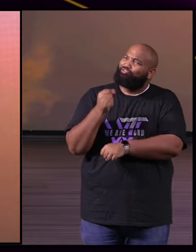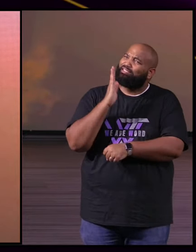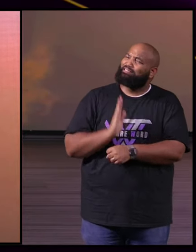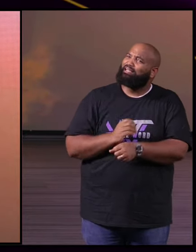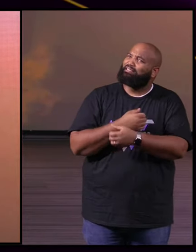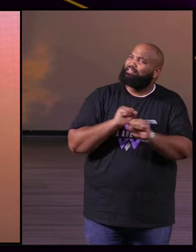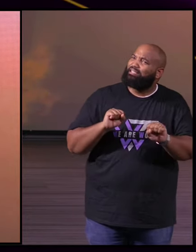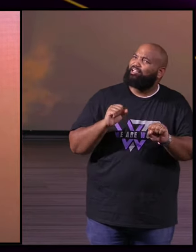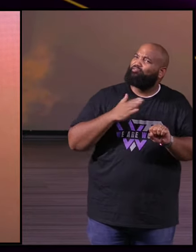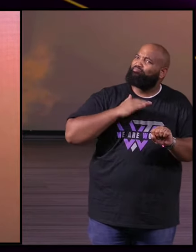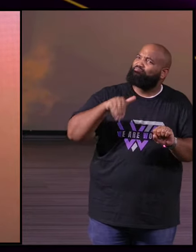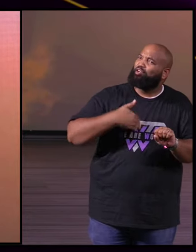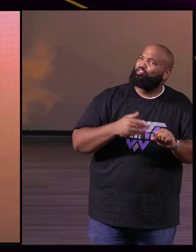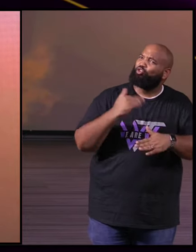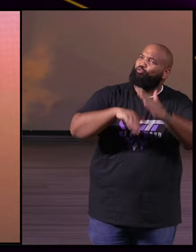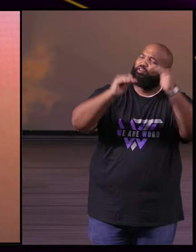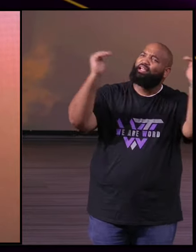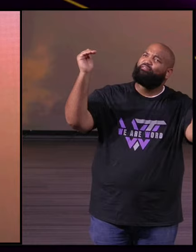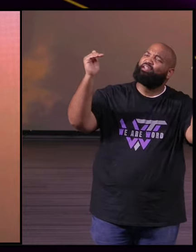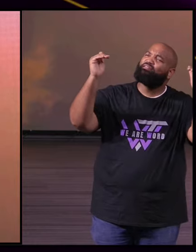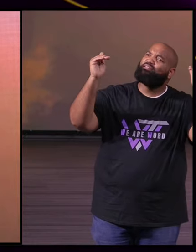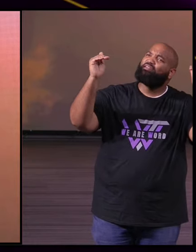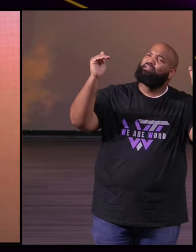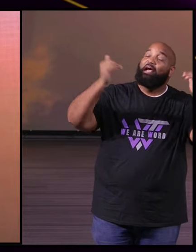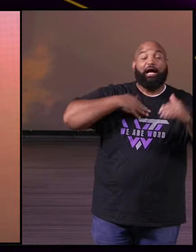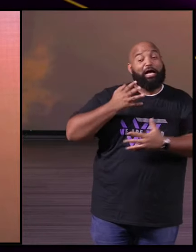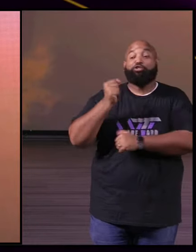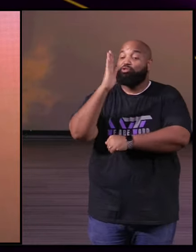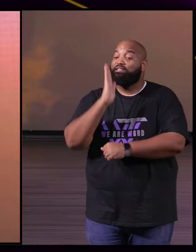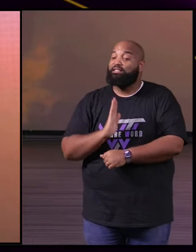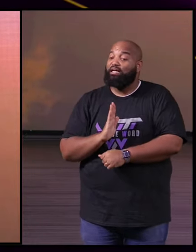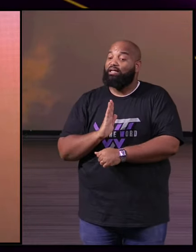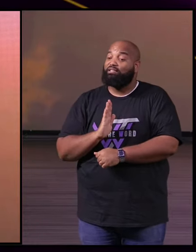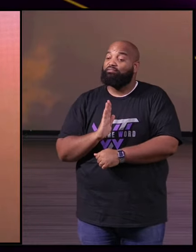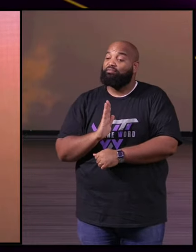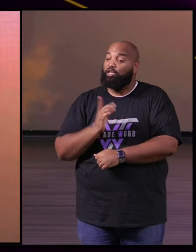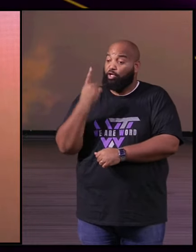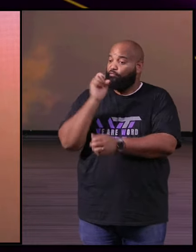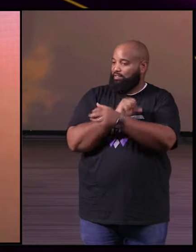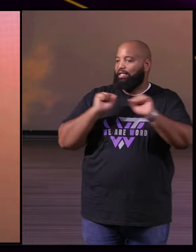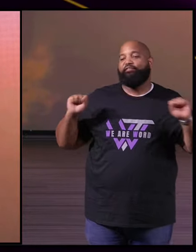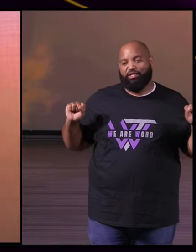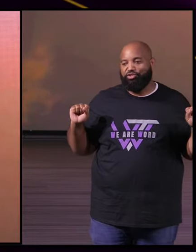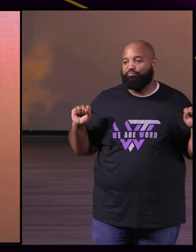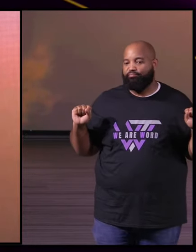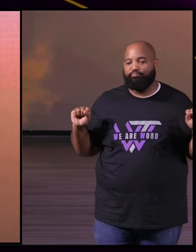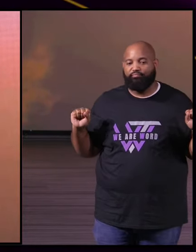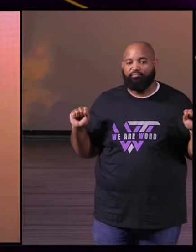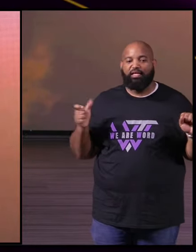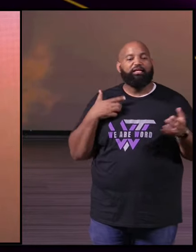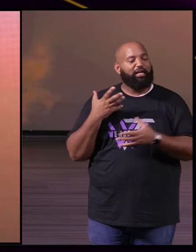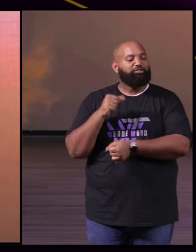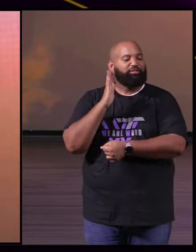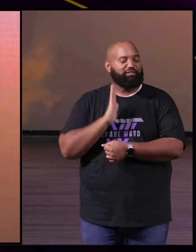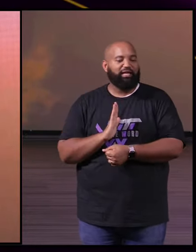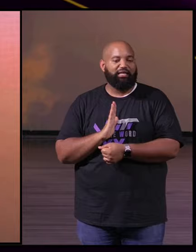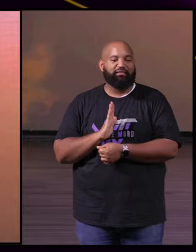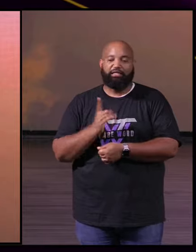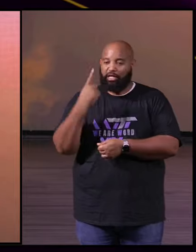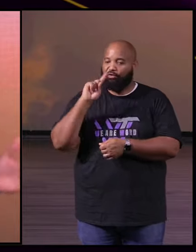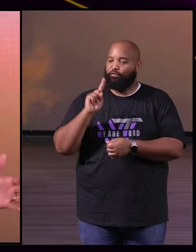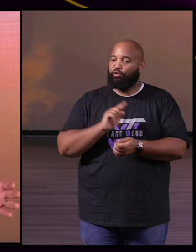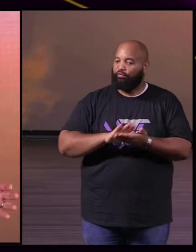God for heaven. I trust God for salvation. I trust God